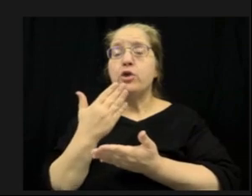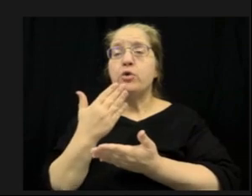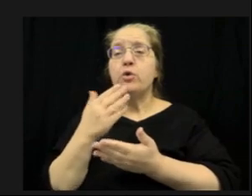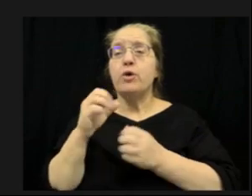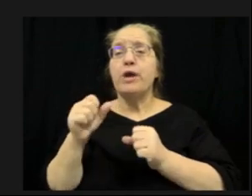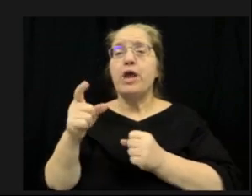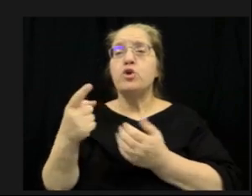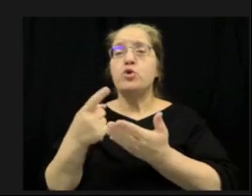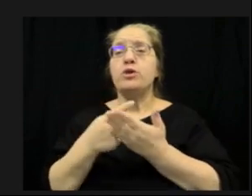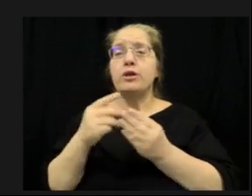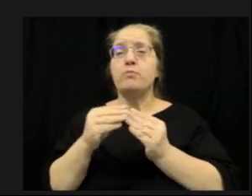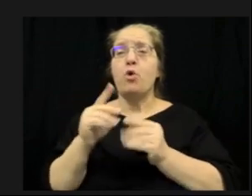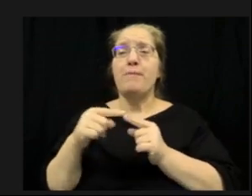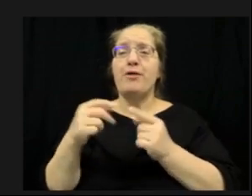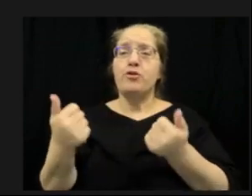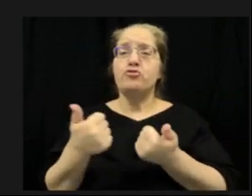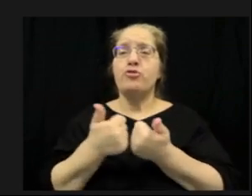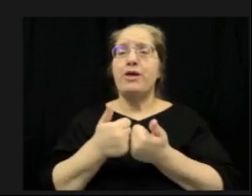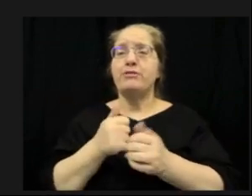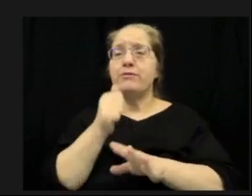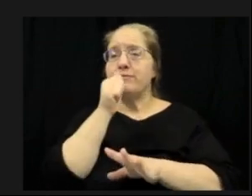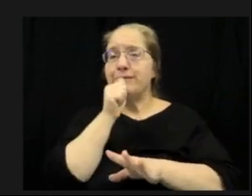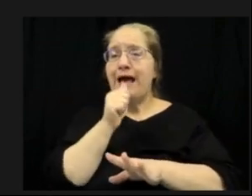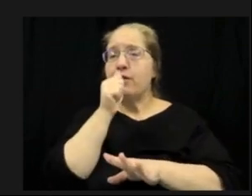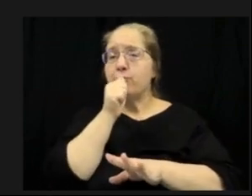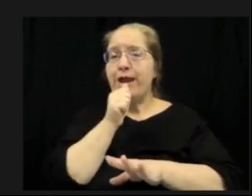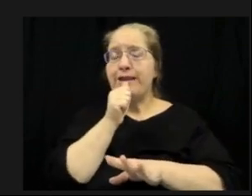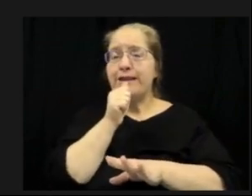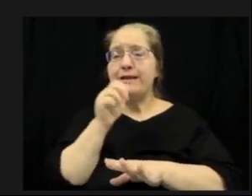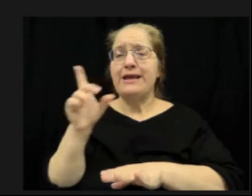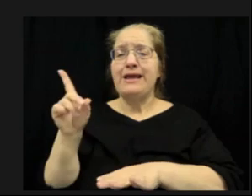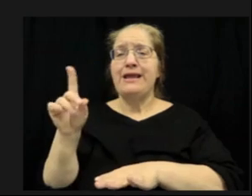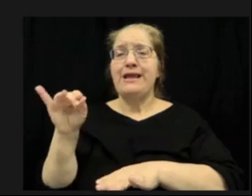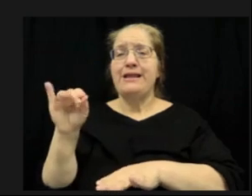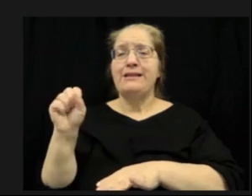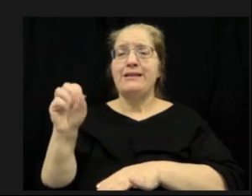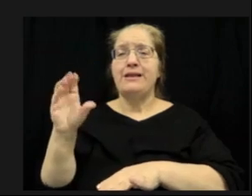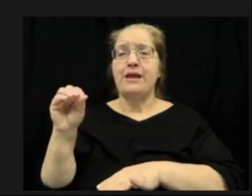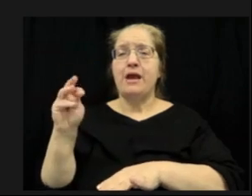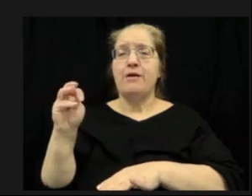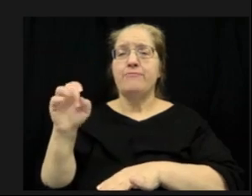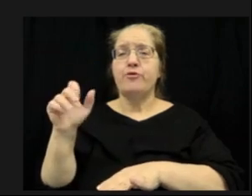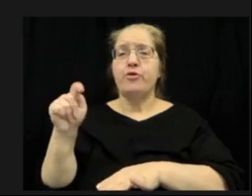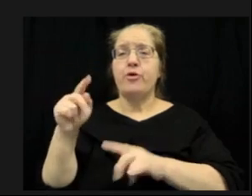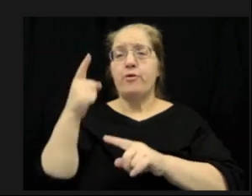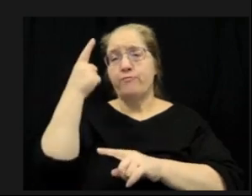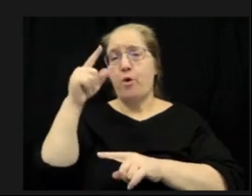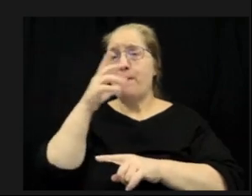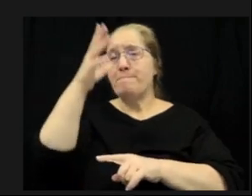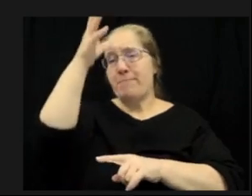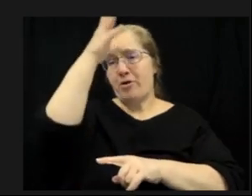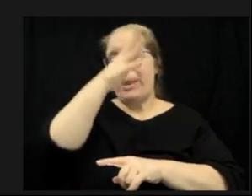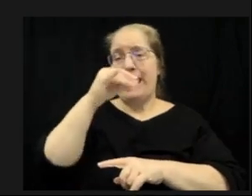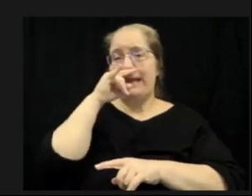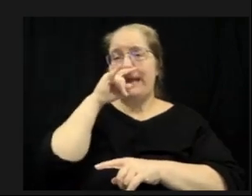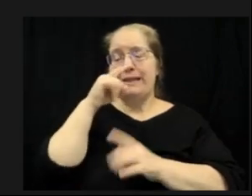talk a little more about the challenge of tolerating discomfort, both for parents and kids? Sometimes we parents want to